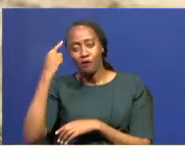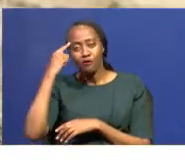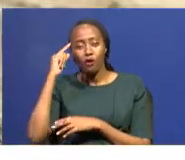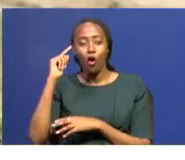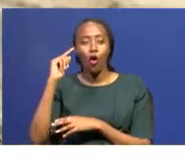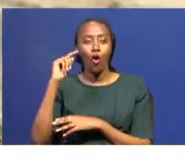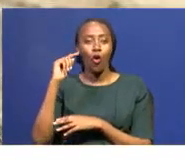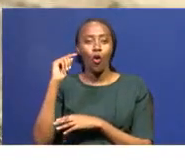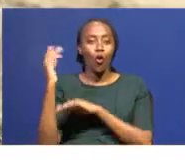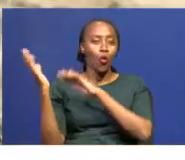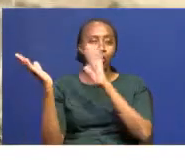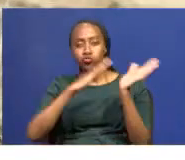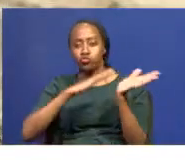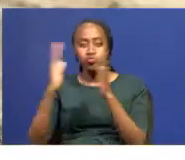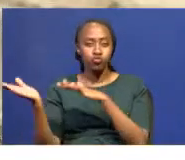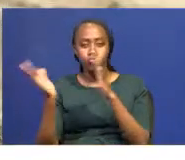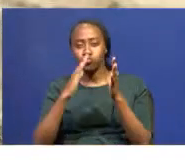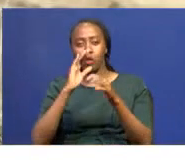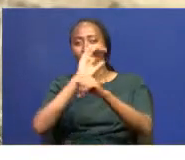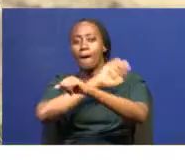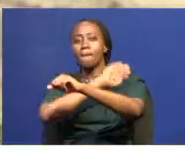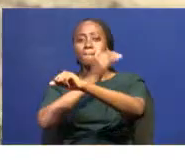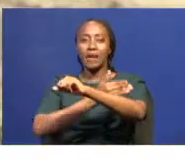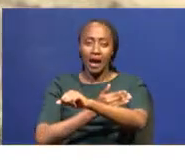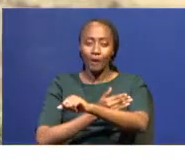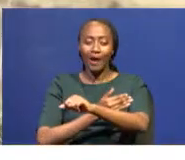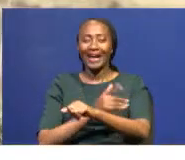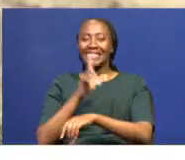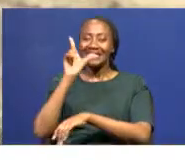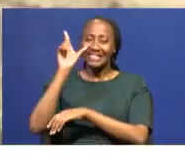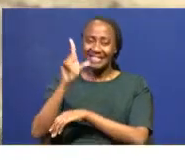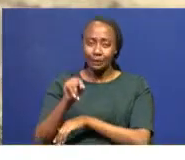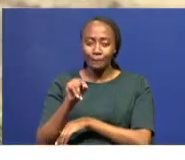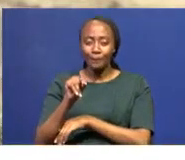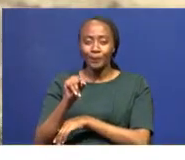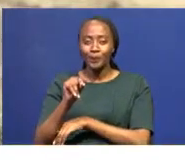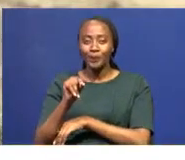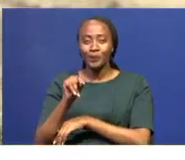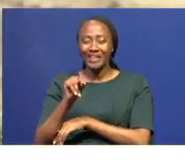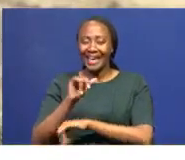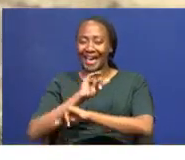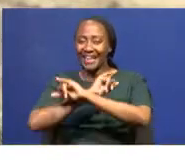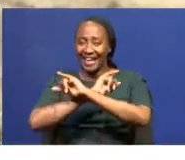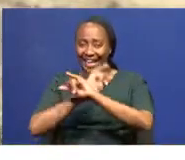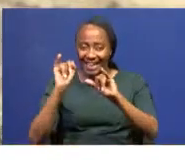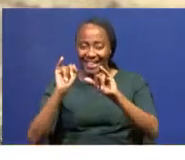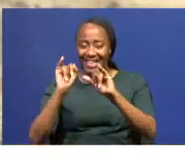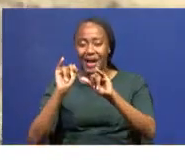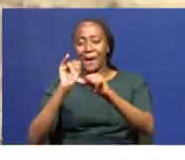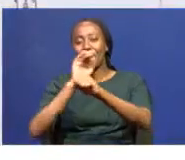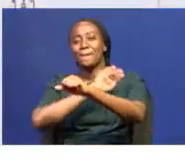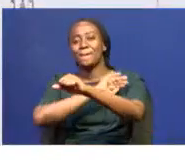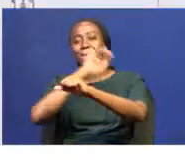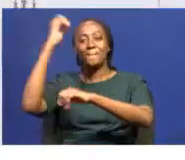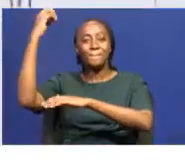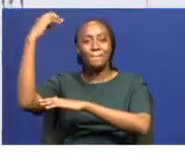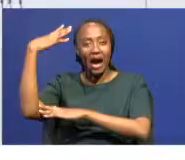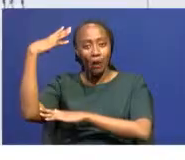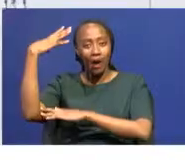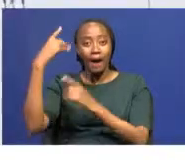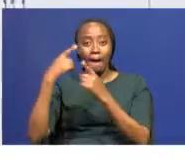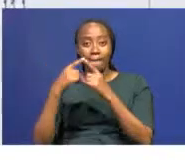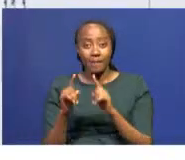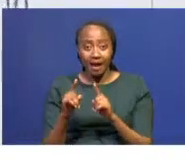Turkana, boosting grid reliability with cheaper and cleaner power. The